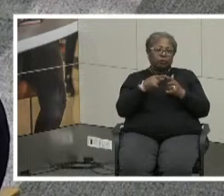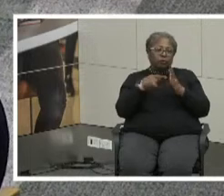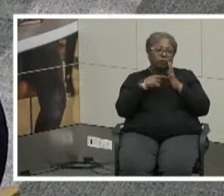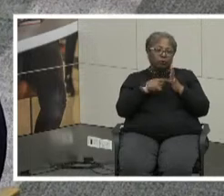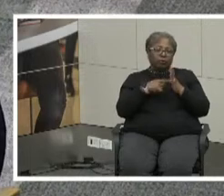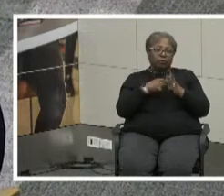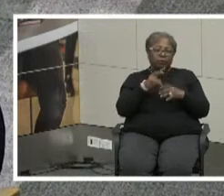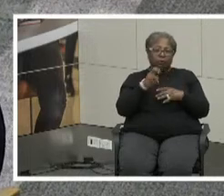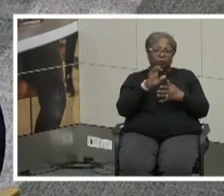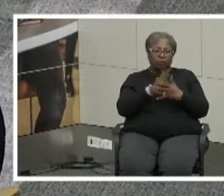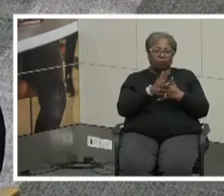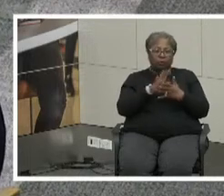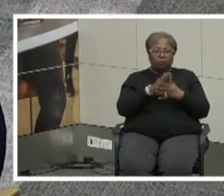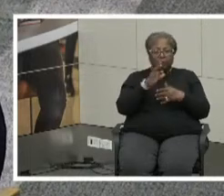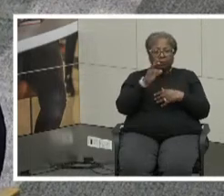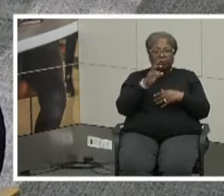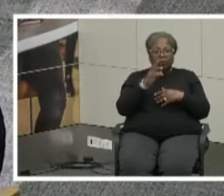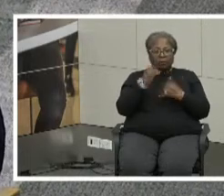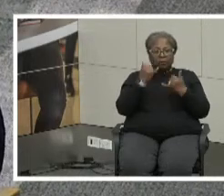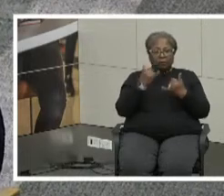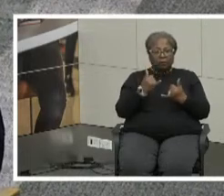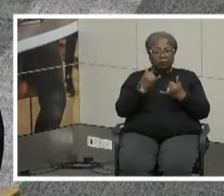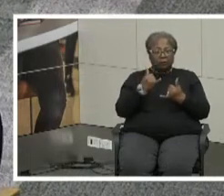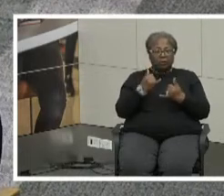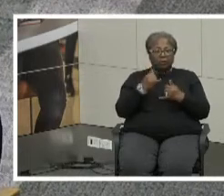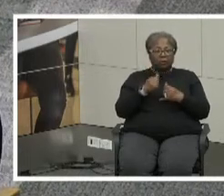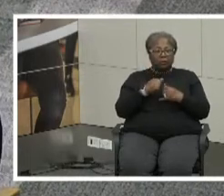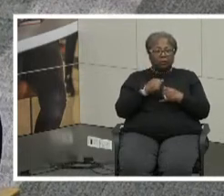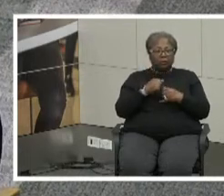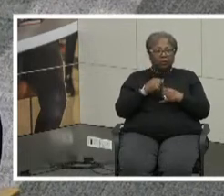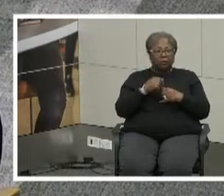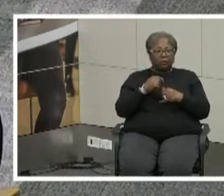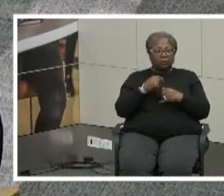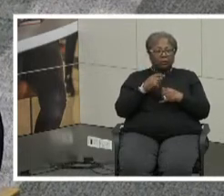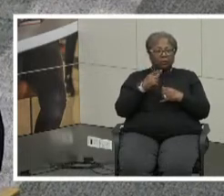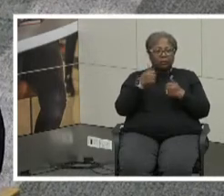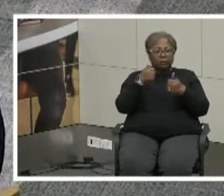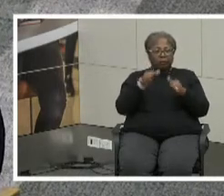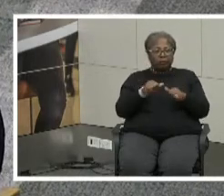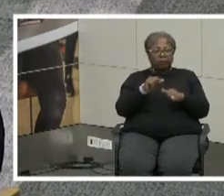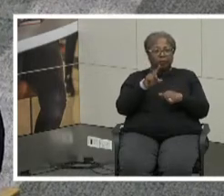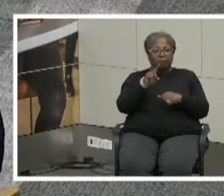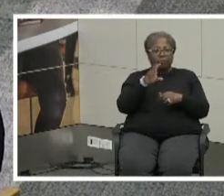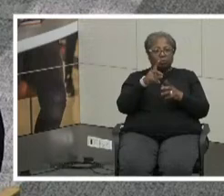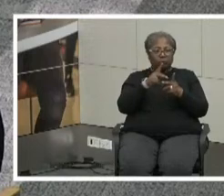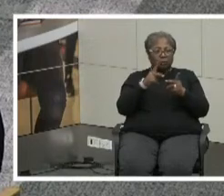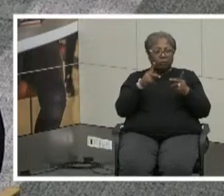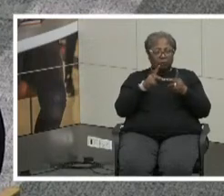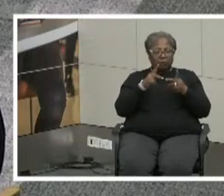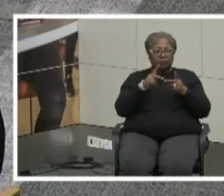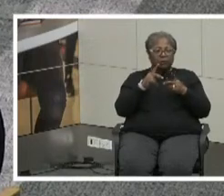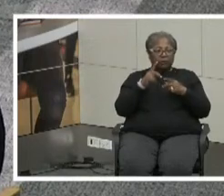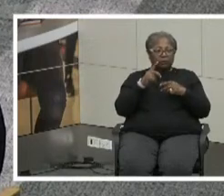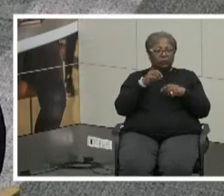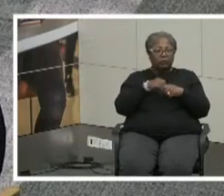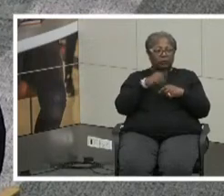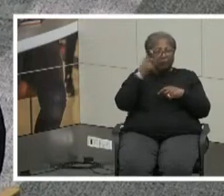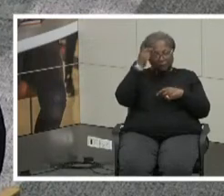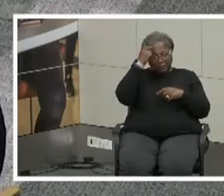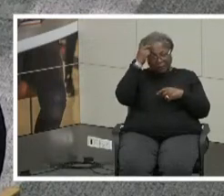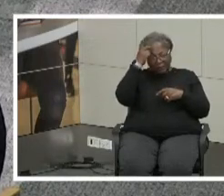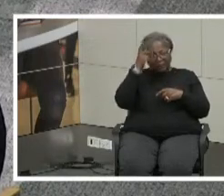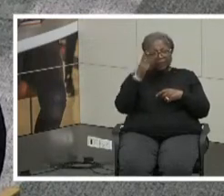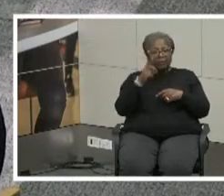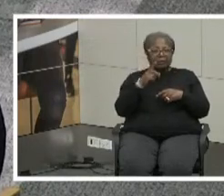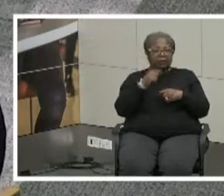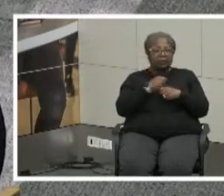schools Dallas currently is in posting 100 positions for librarians Dallas ISD Dallas has